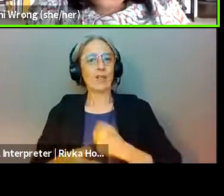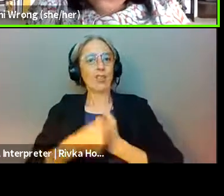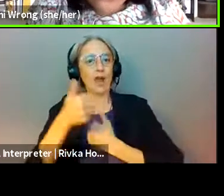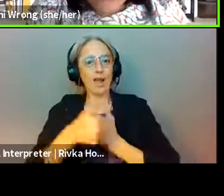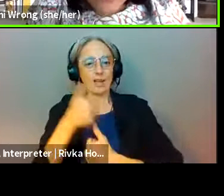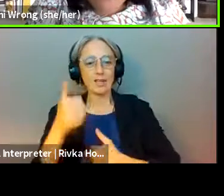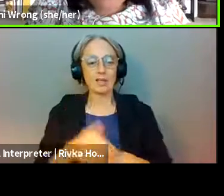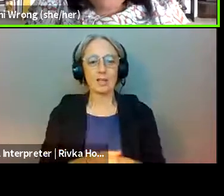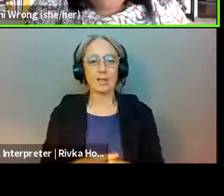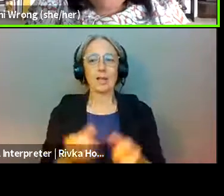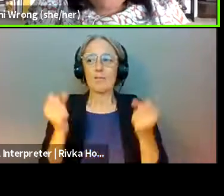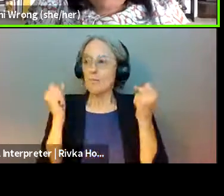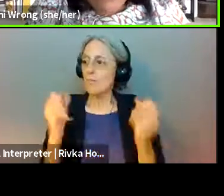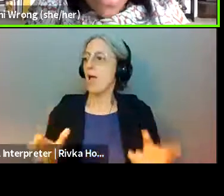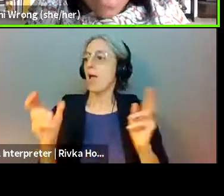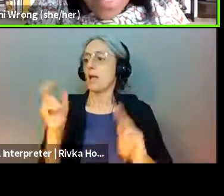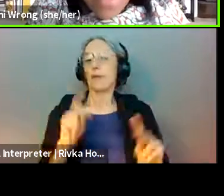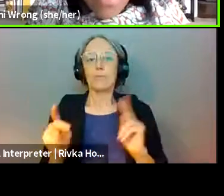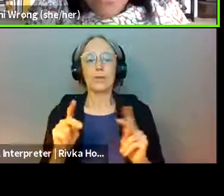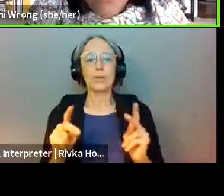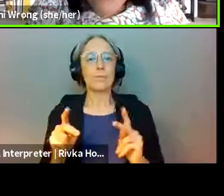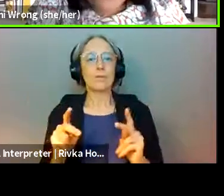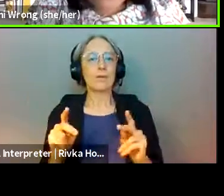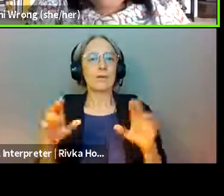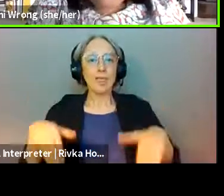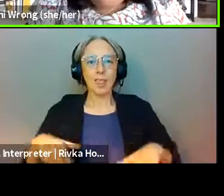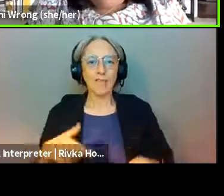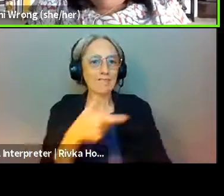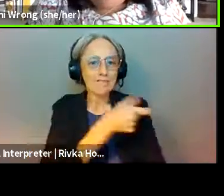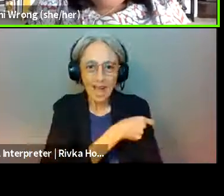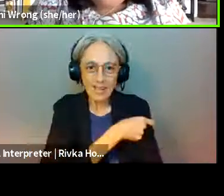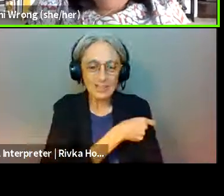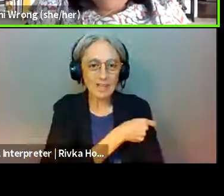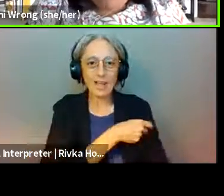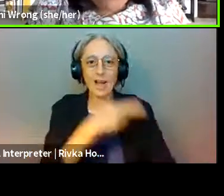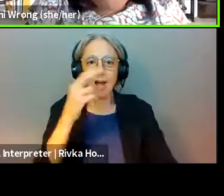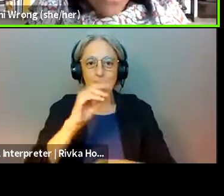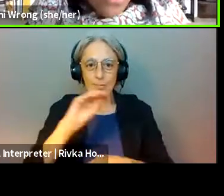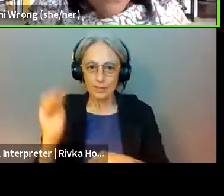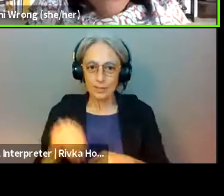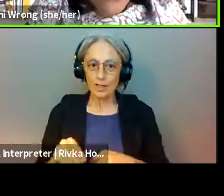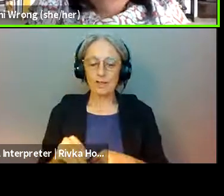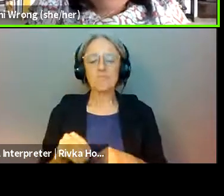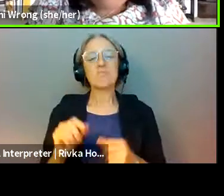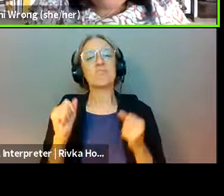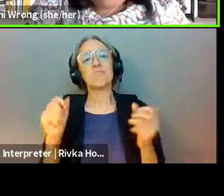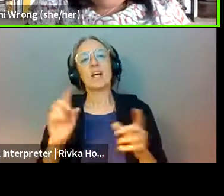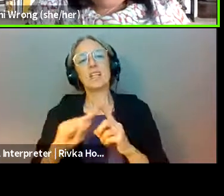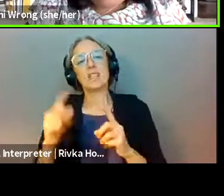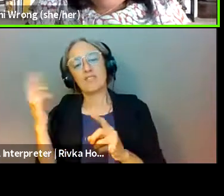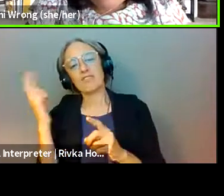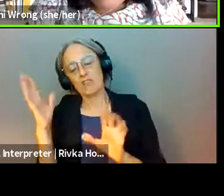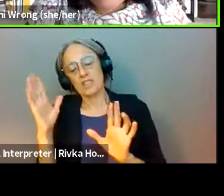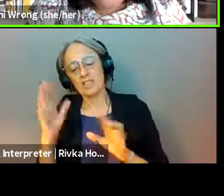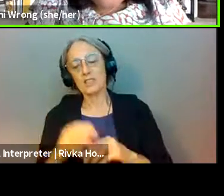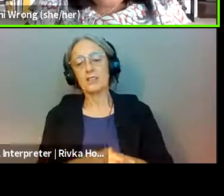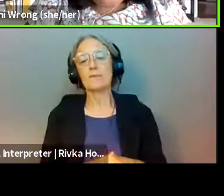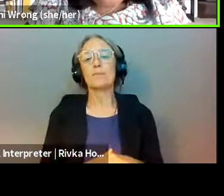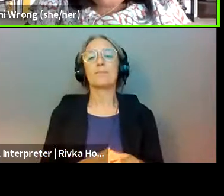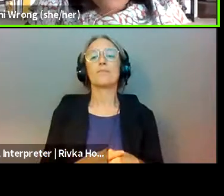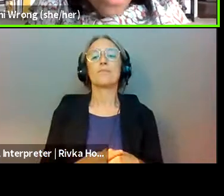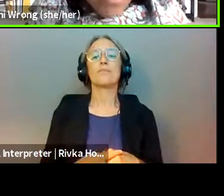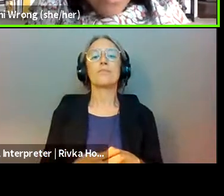as scores of people are unvaccinated for a variety of reasons.